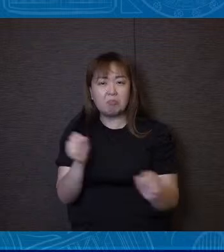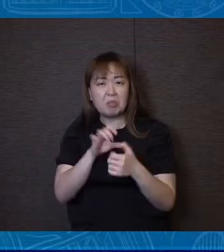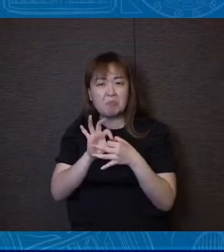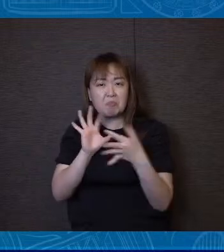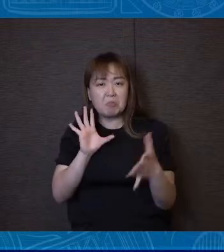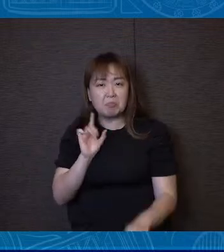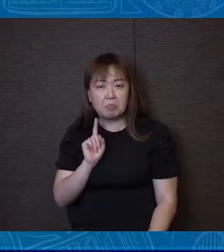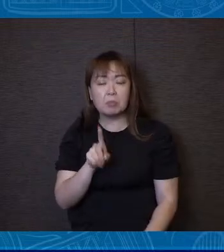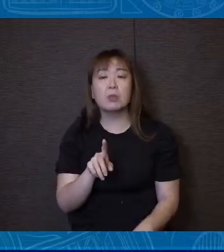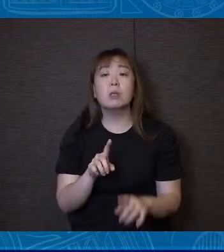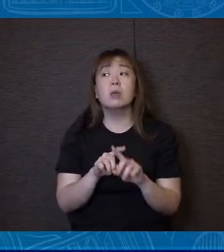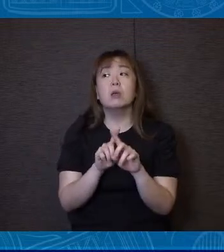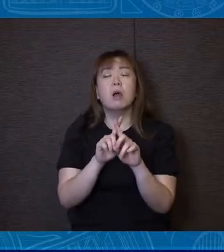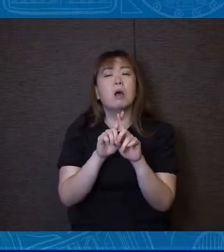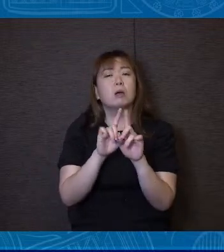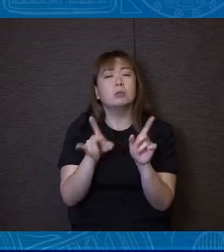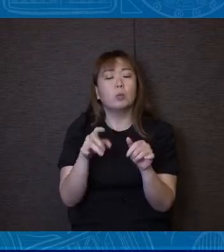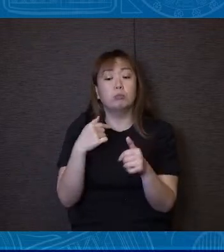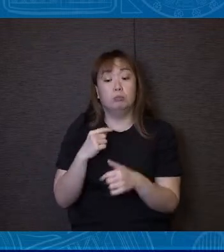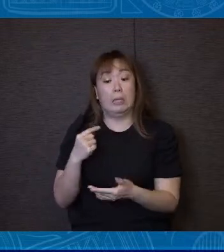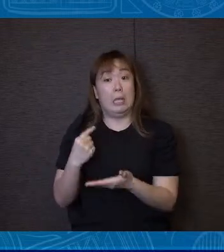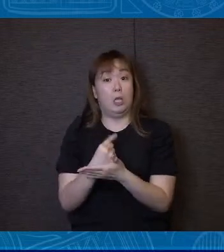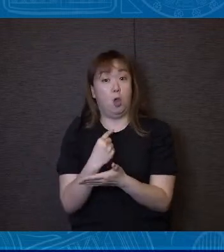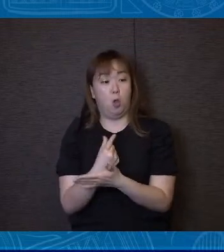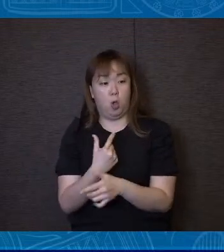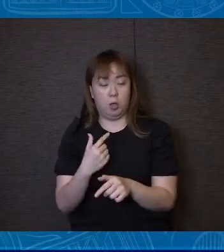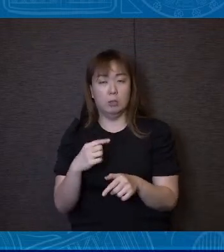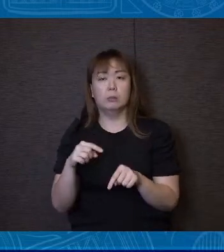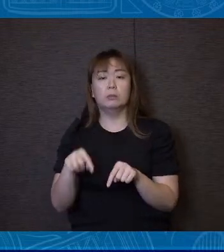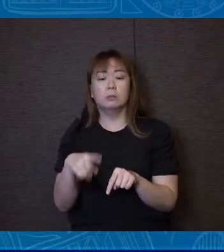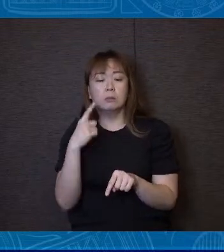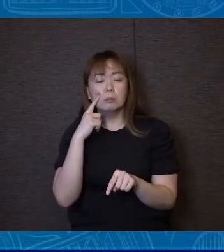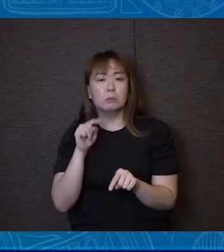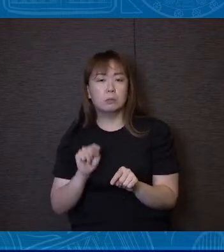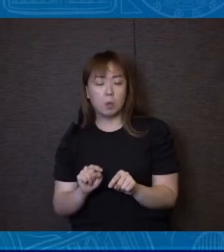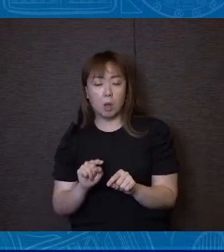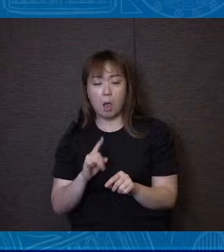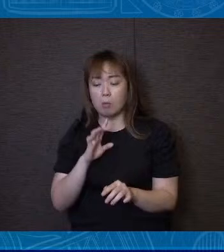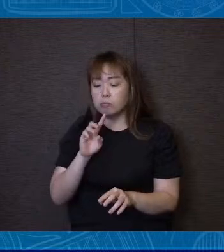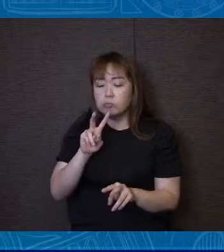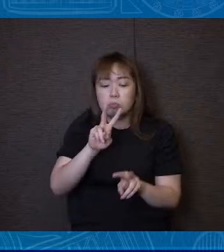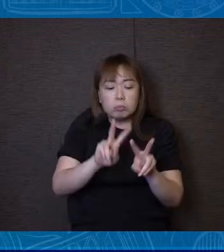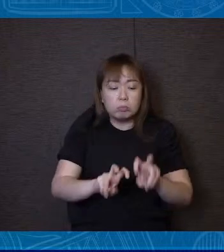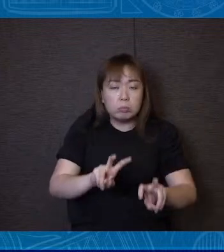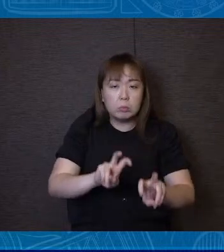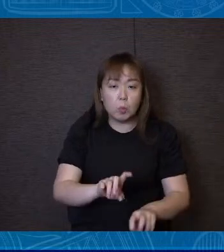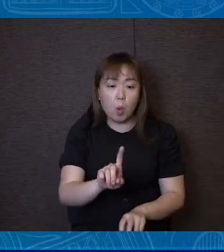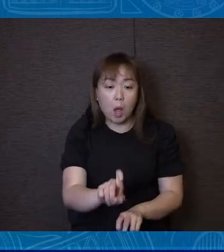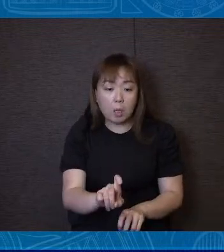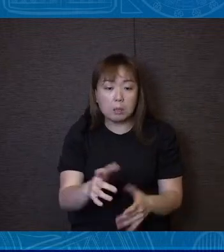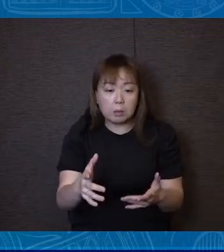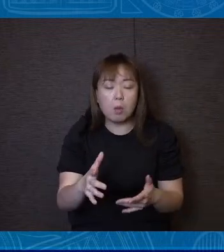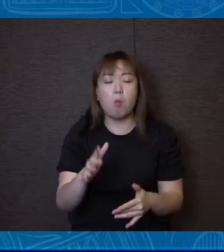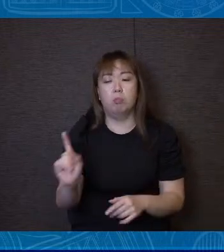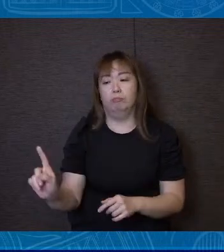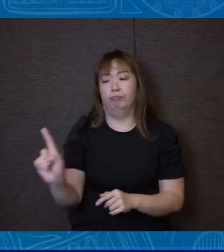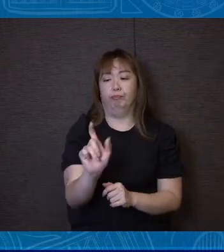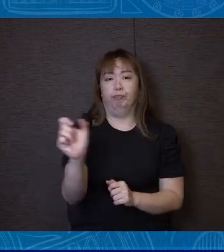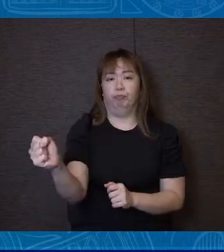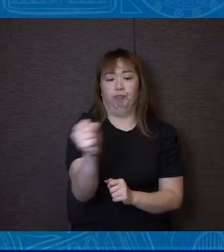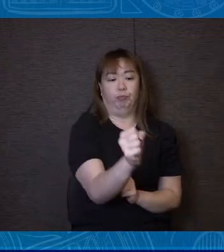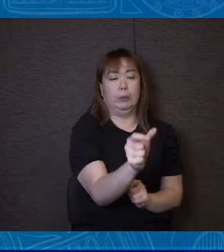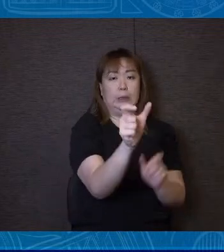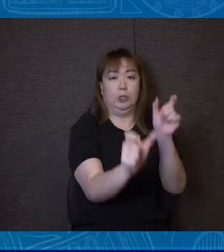was a very different implication. So in Ghana, we asked some of our, we had just sort of ordinary people from the community that did